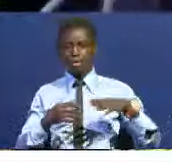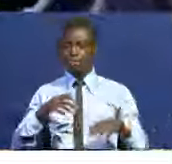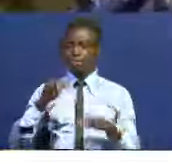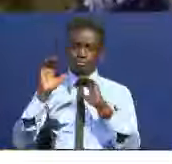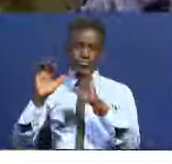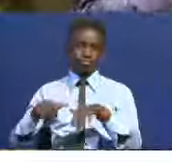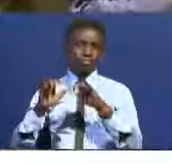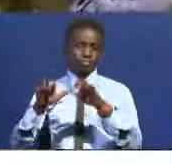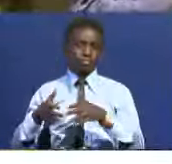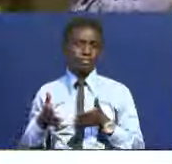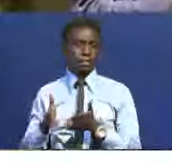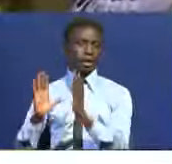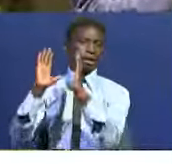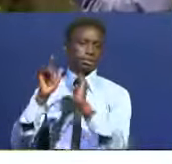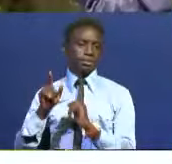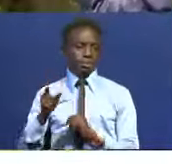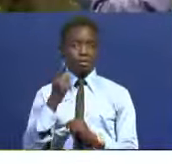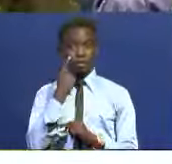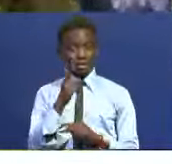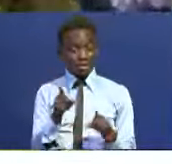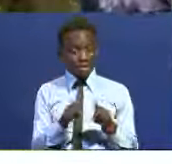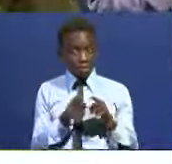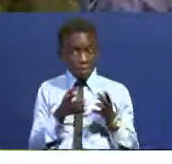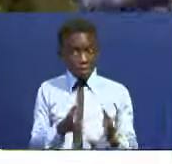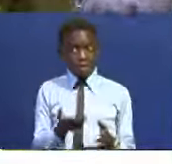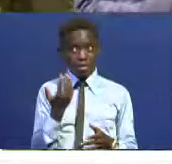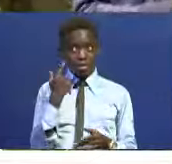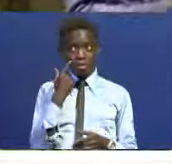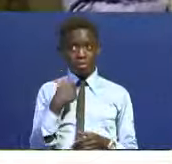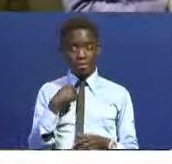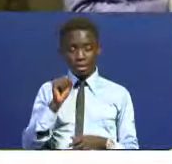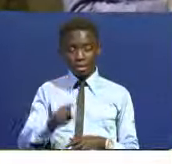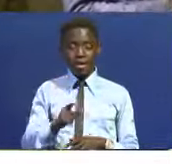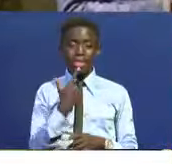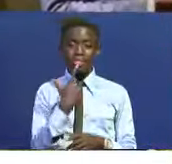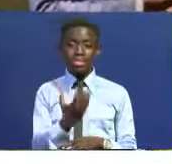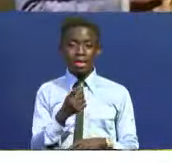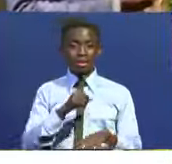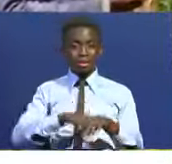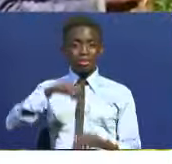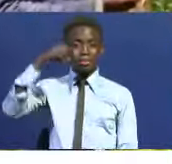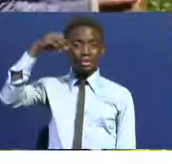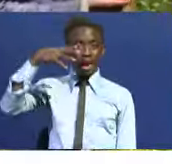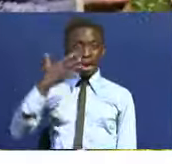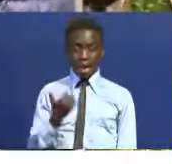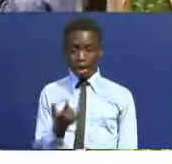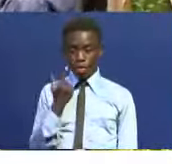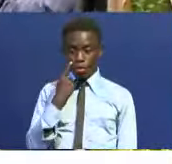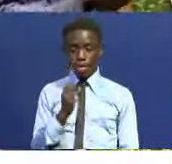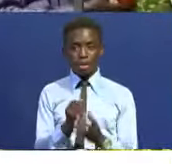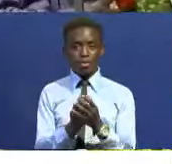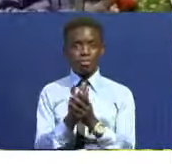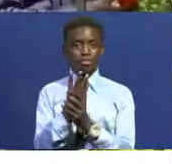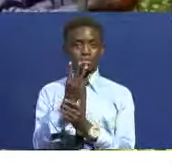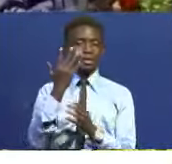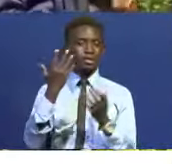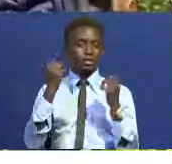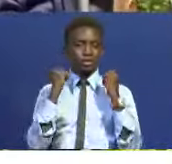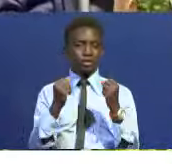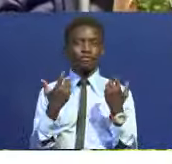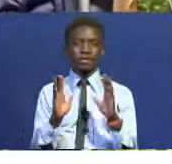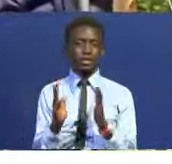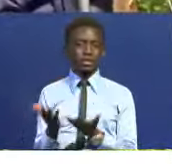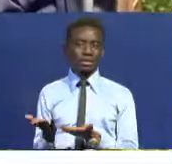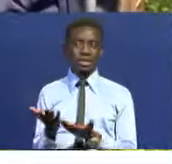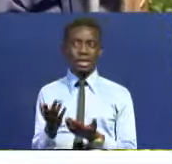ya jua. Na saa hii unaona ni kukomaa inakomaa imesaidia hata my youths na wamama wenye walikuwa wana idle